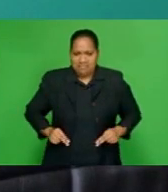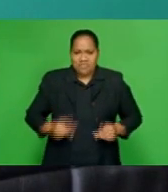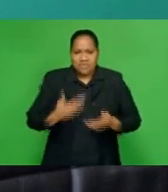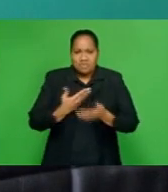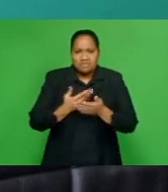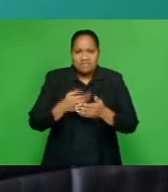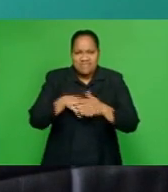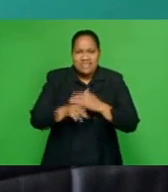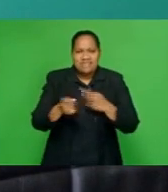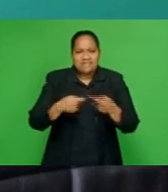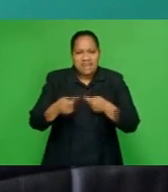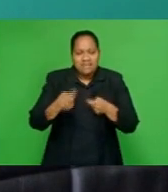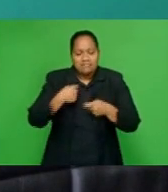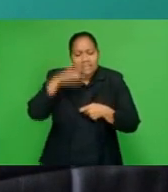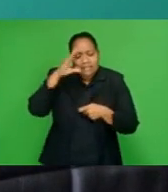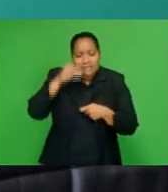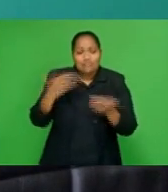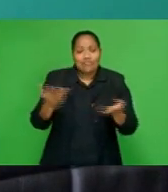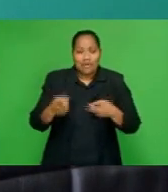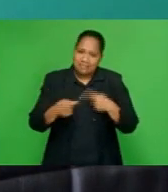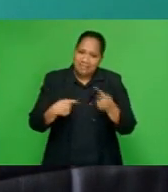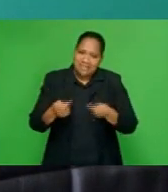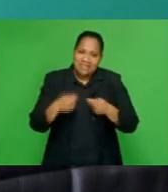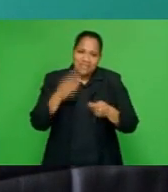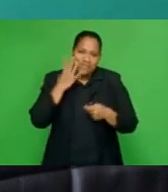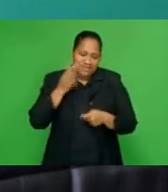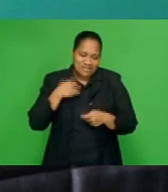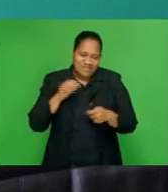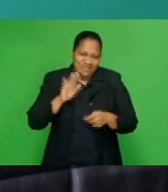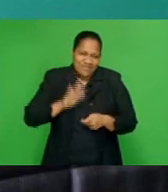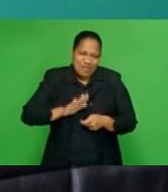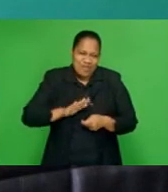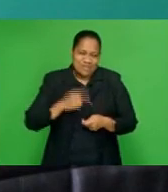stall, market stall, from the small. So,